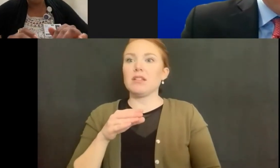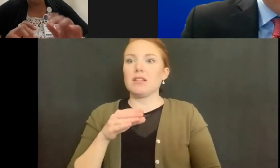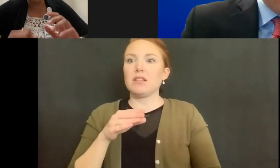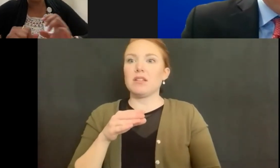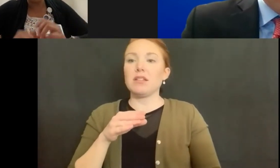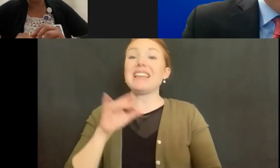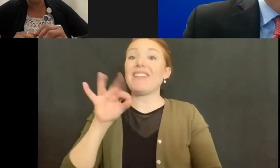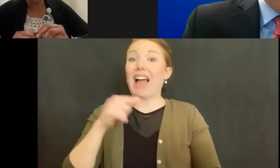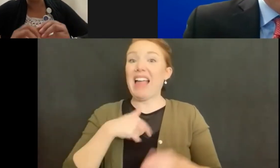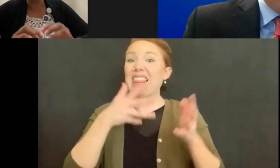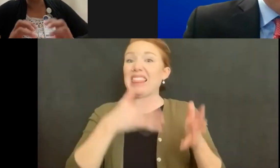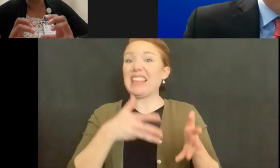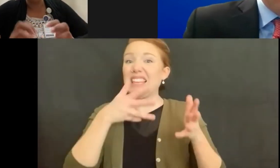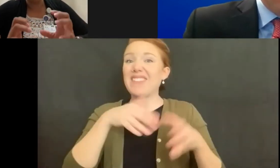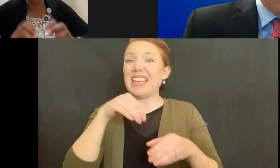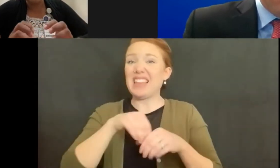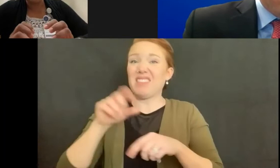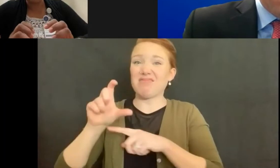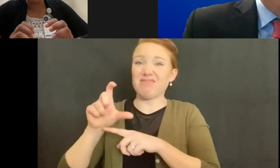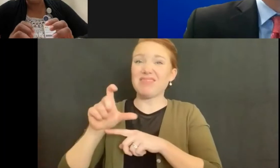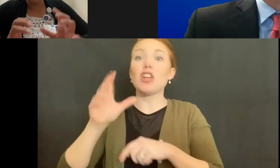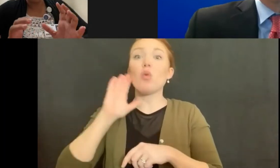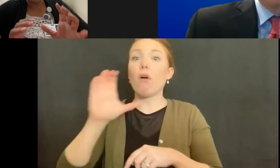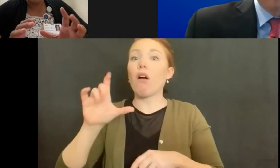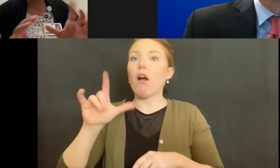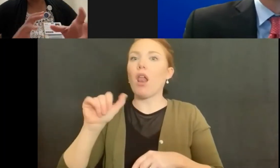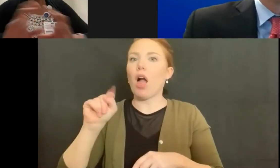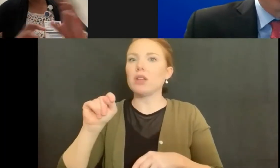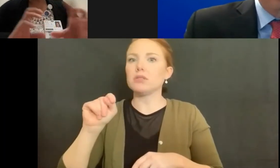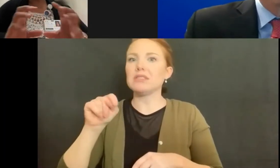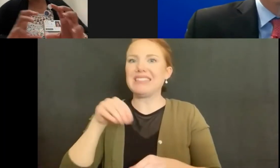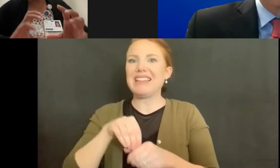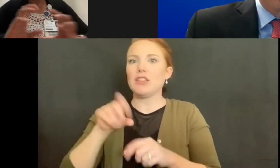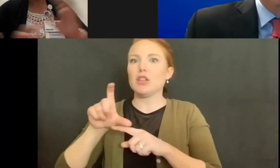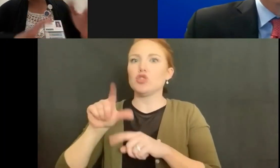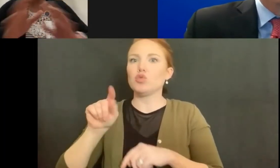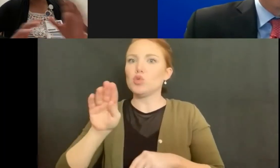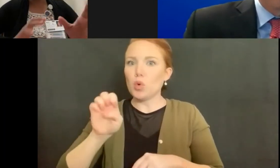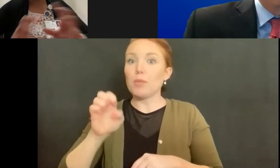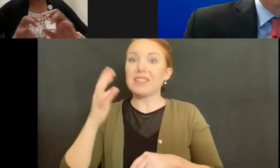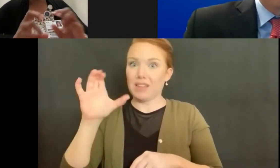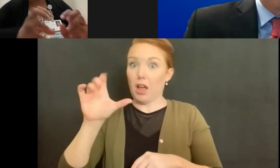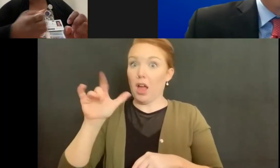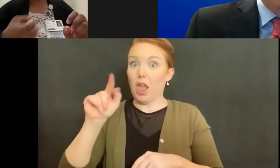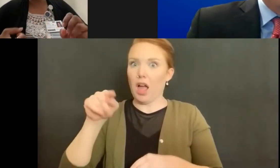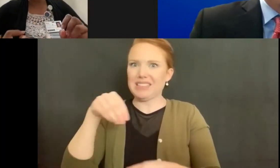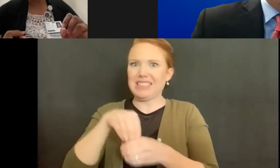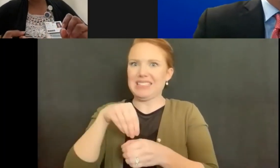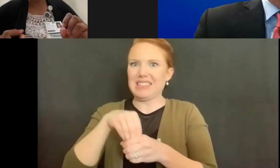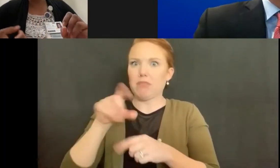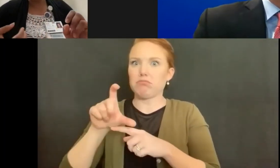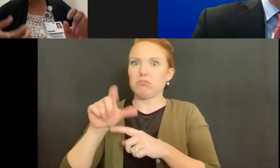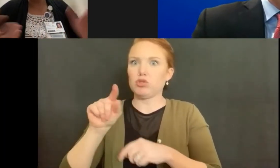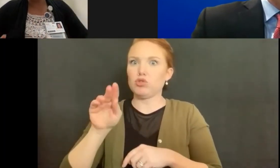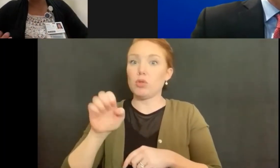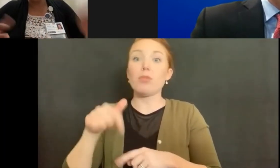clot because it has those clotting factor Hmm. that started working as soon as it's come out of